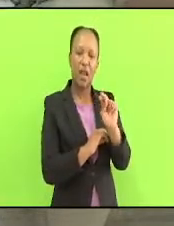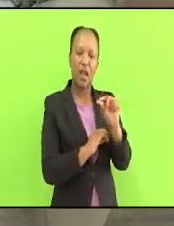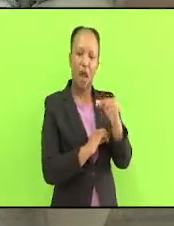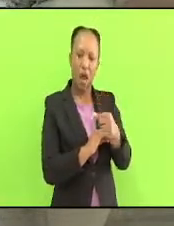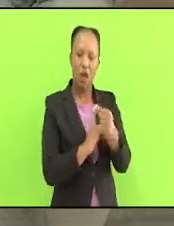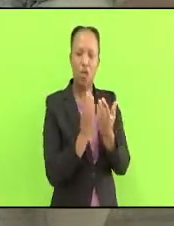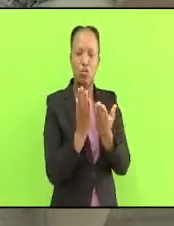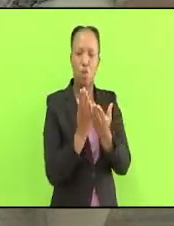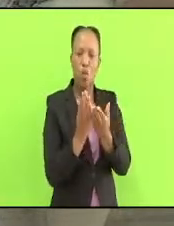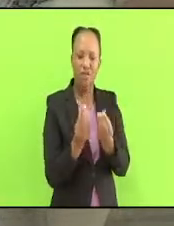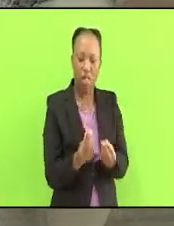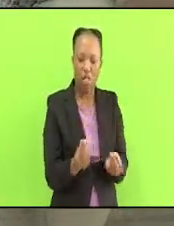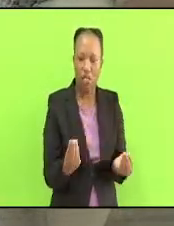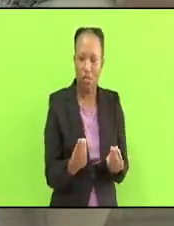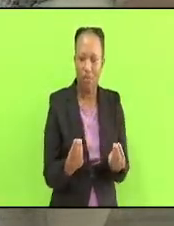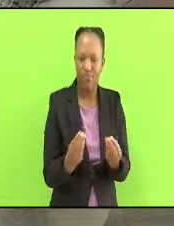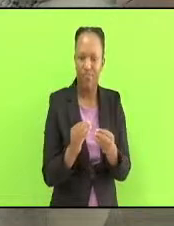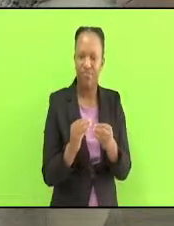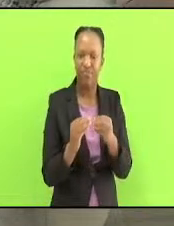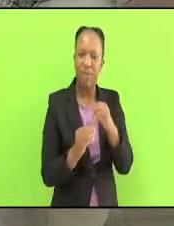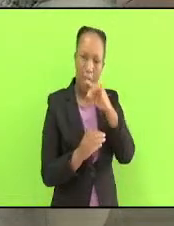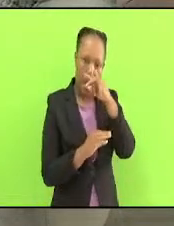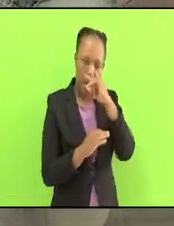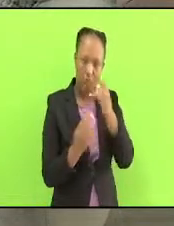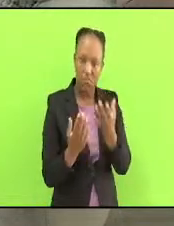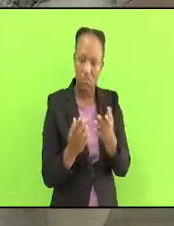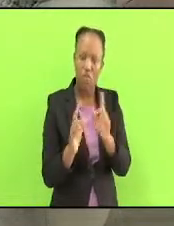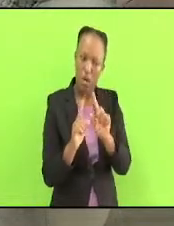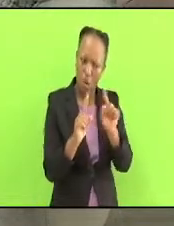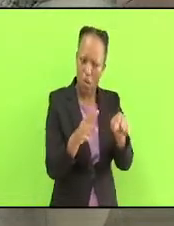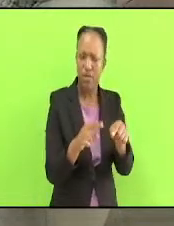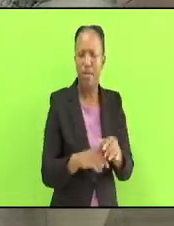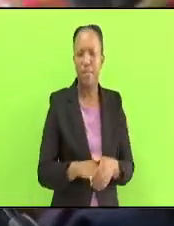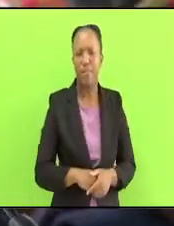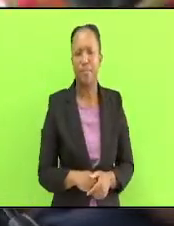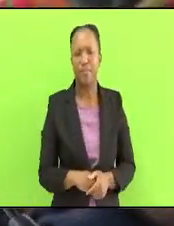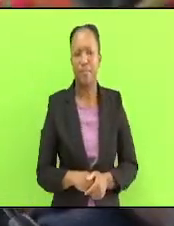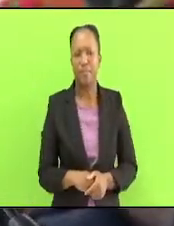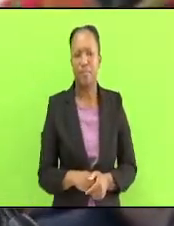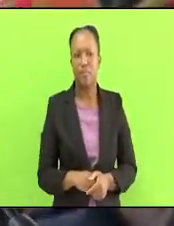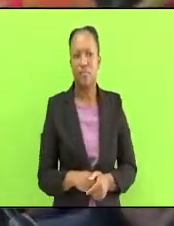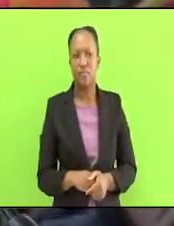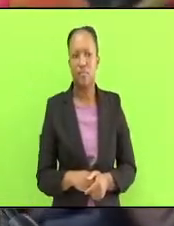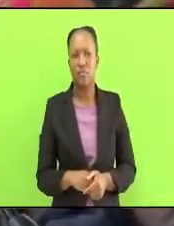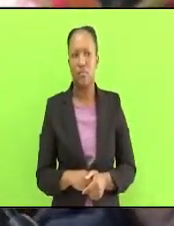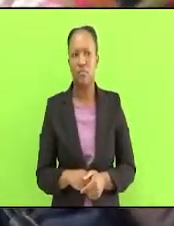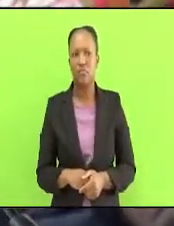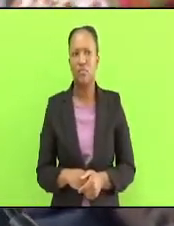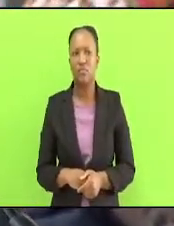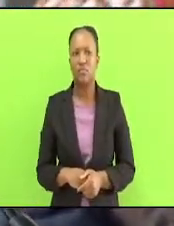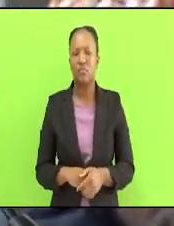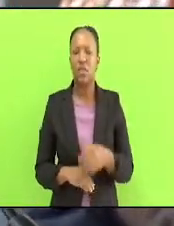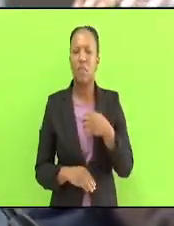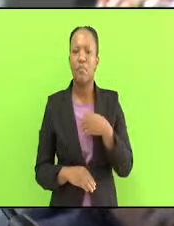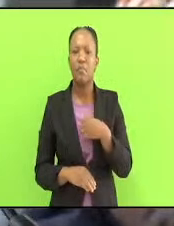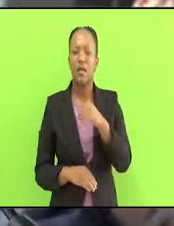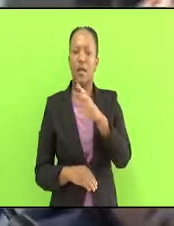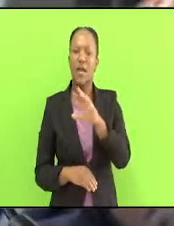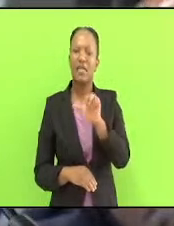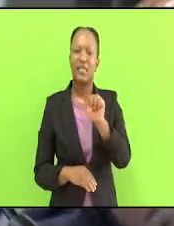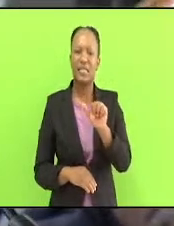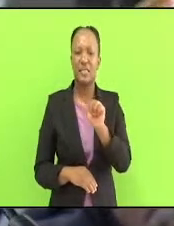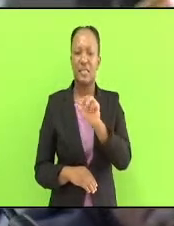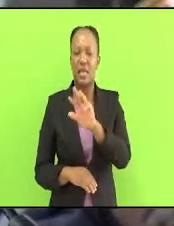and say you can go to Sunnysoft at Achisanang Primary. Ka 96, 97, ke a gopola ke